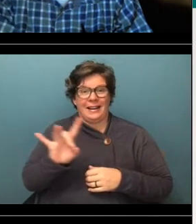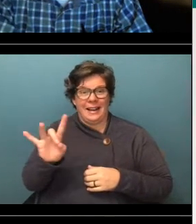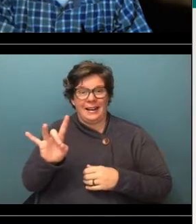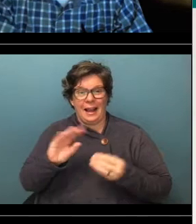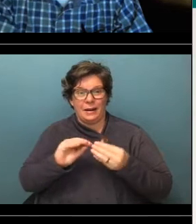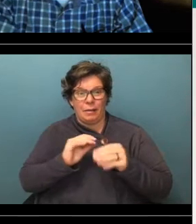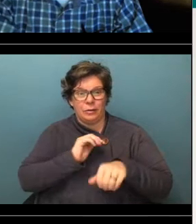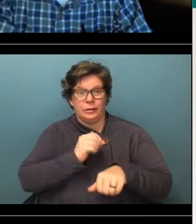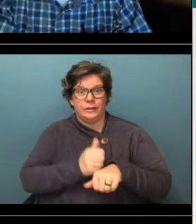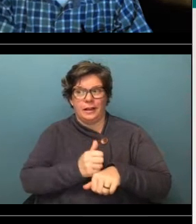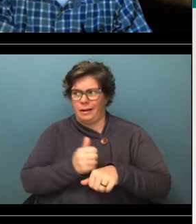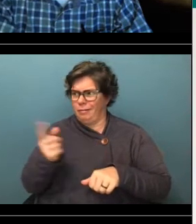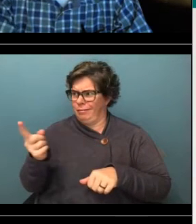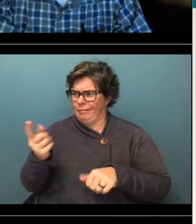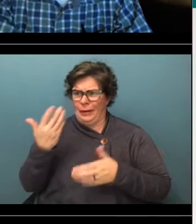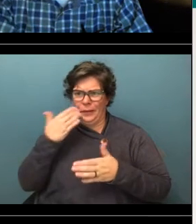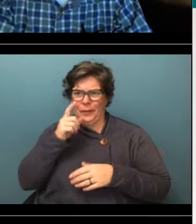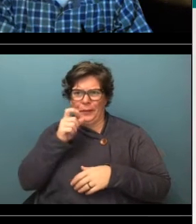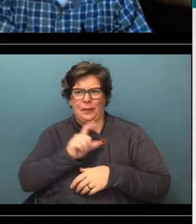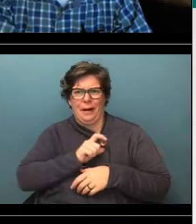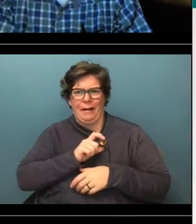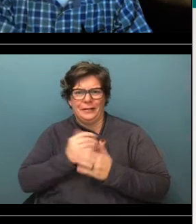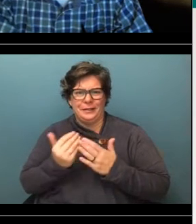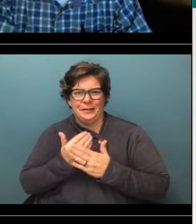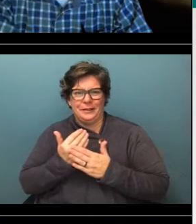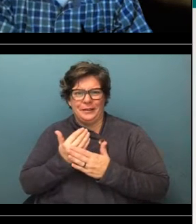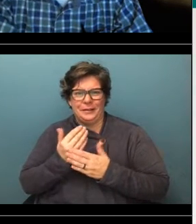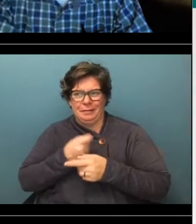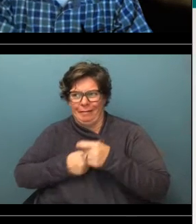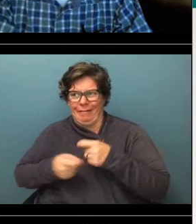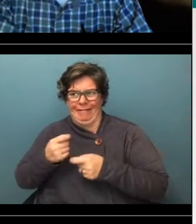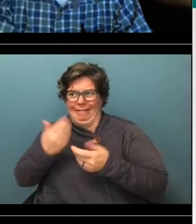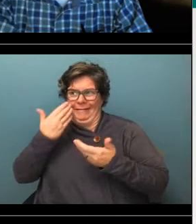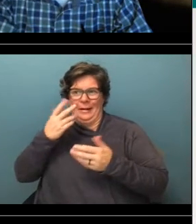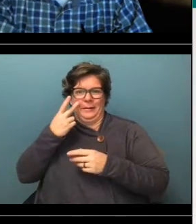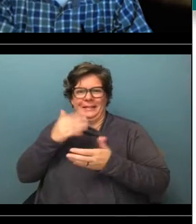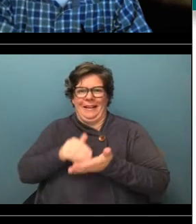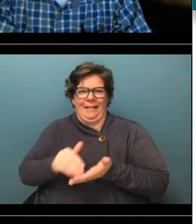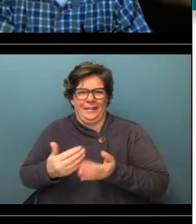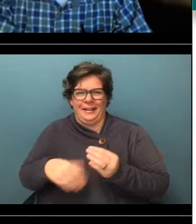of fallen off. We don't really know a lot of the officers in the field anymore.